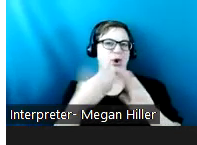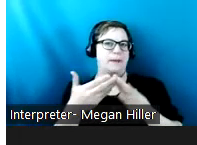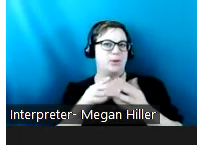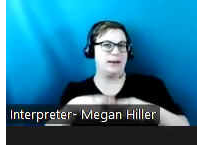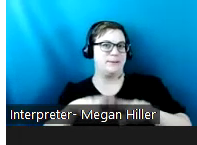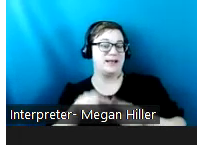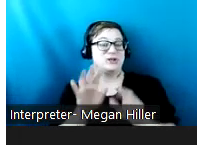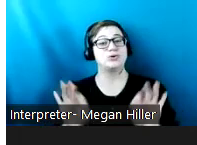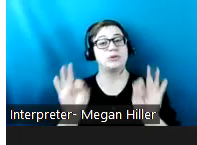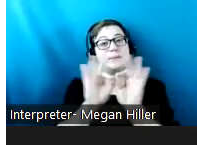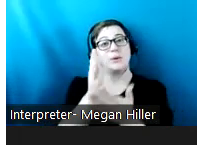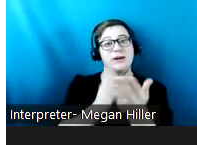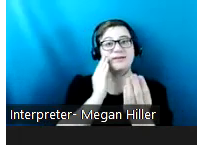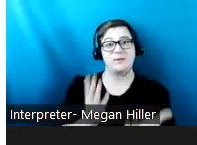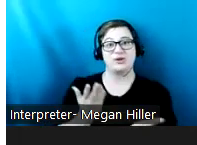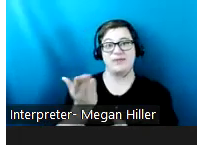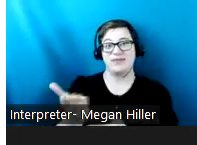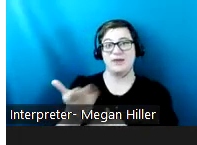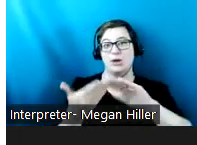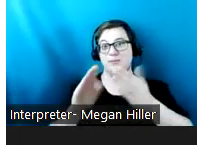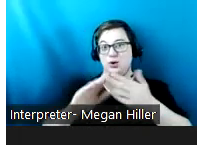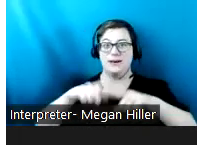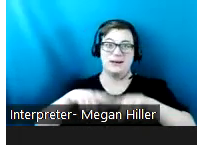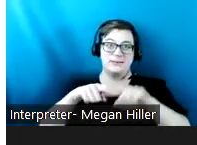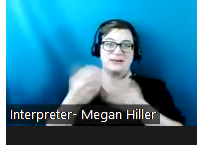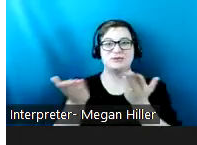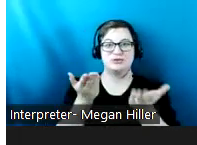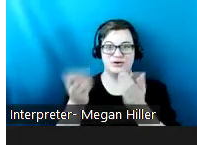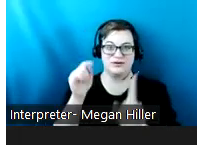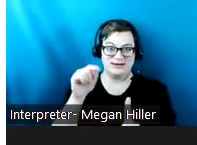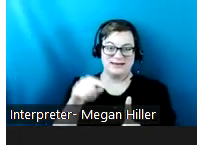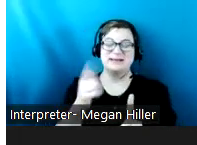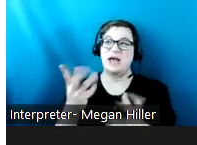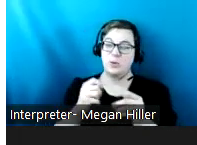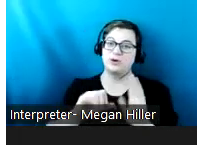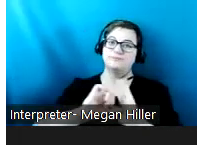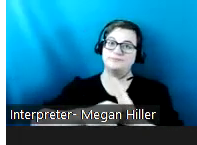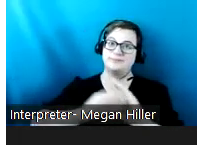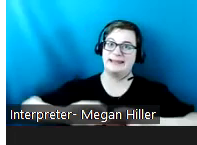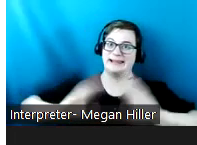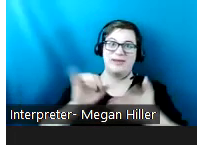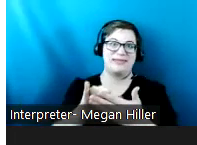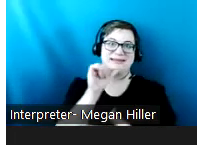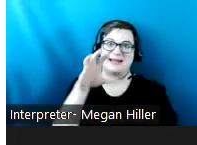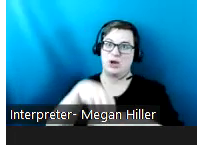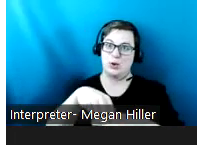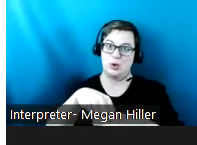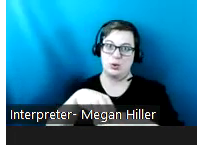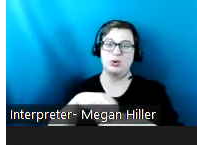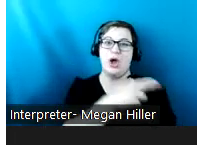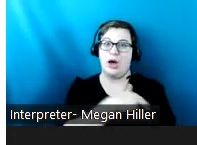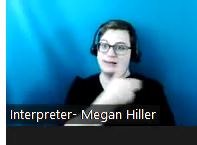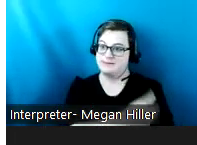piece here is the community-based services. I want to be very clear that this is not inclusive of